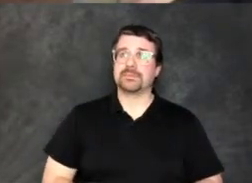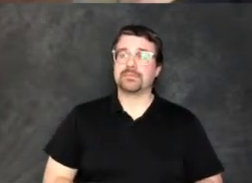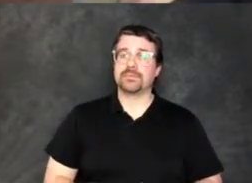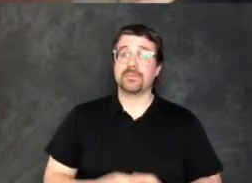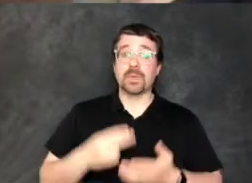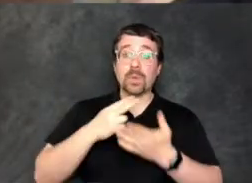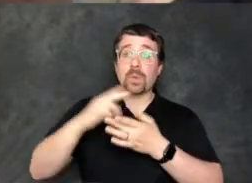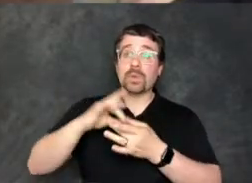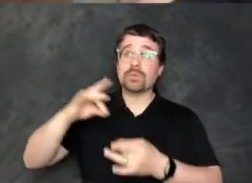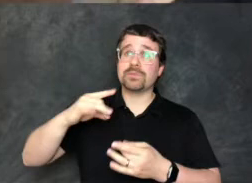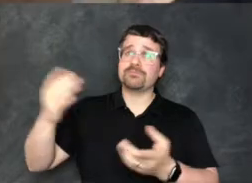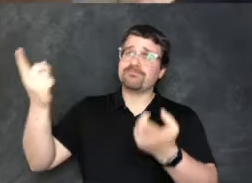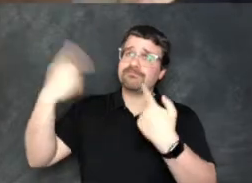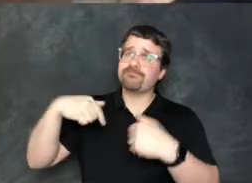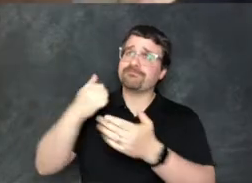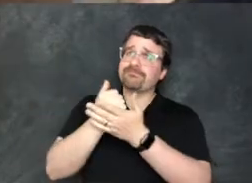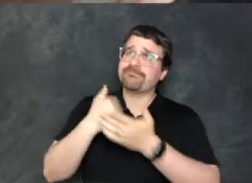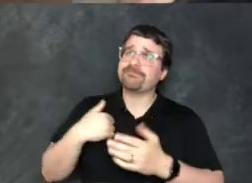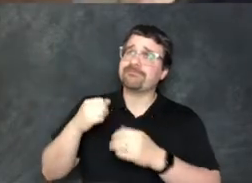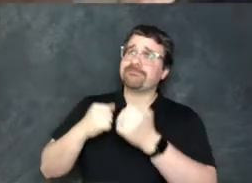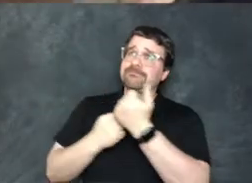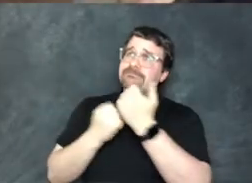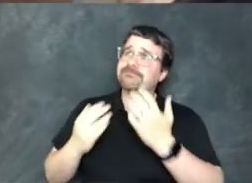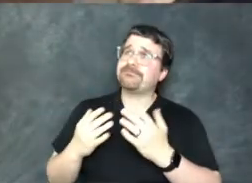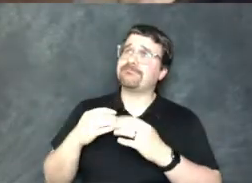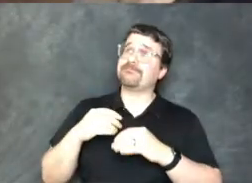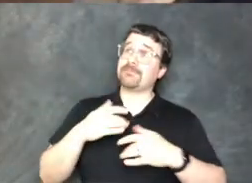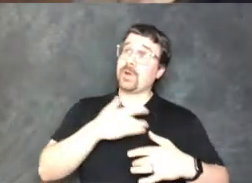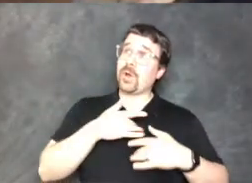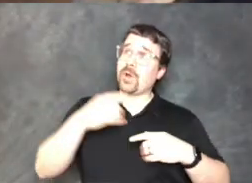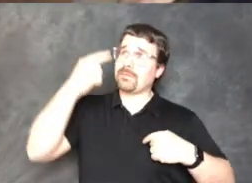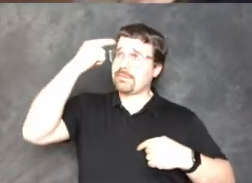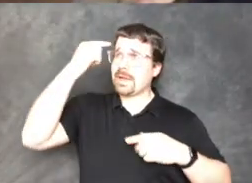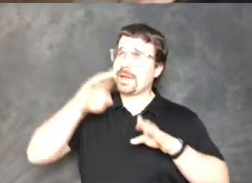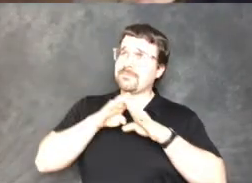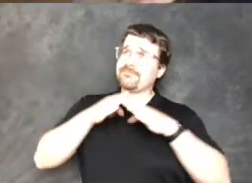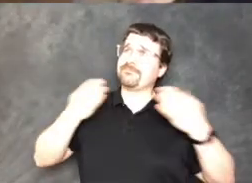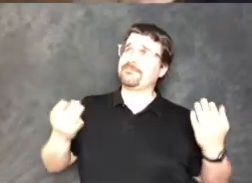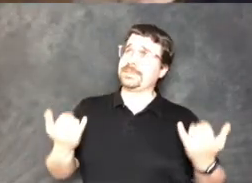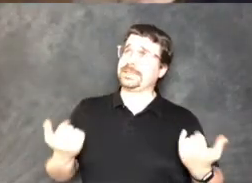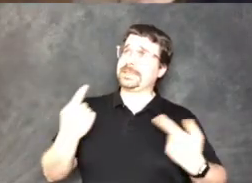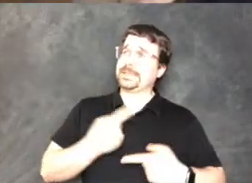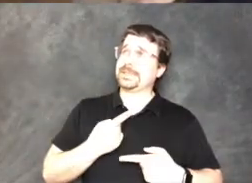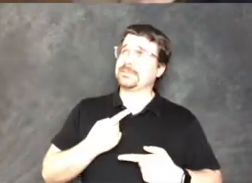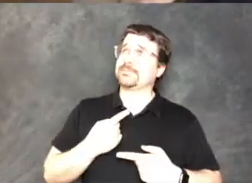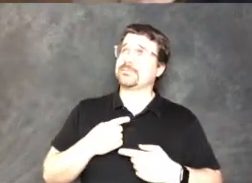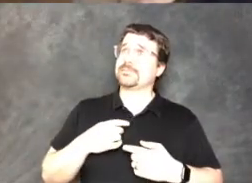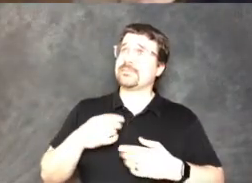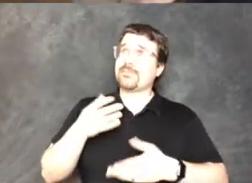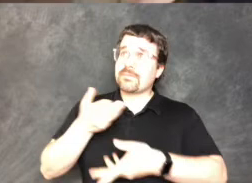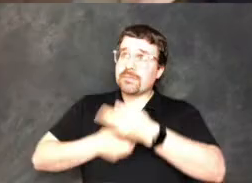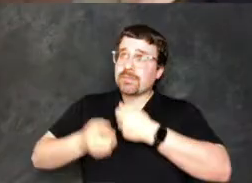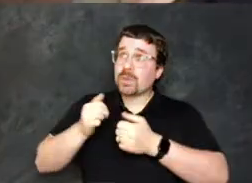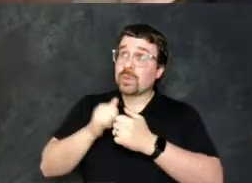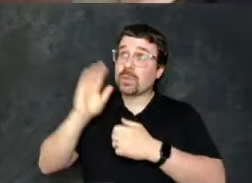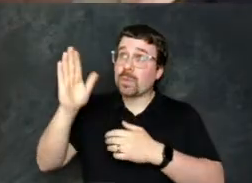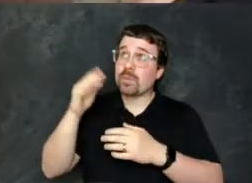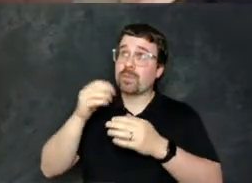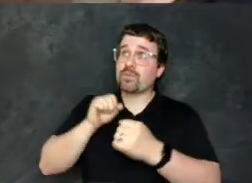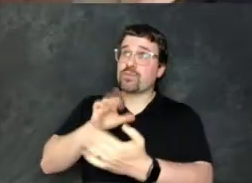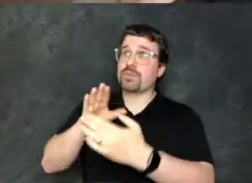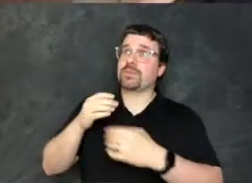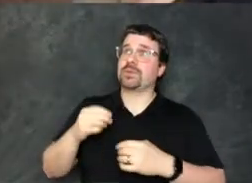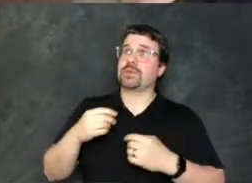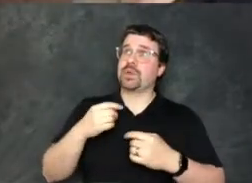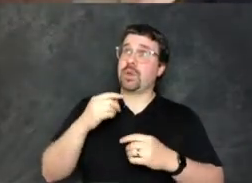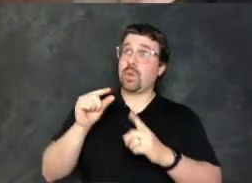please? Come, Holy Spirit, our helper and advocate. Open our hearts and minds this day. Entice